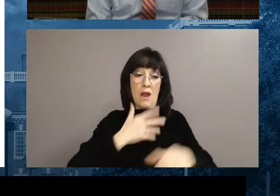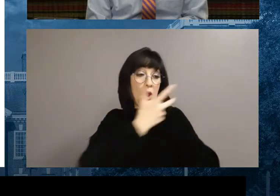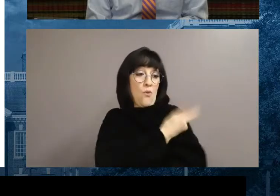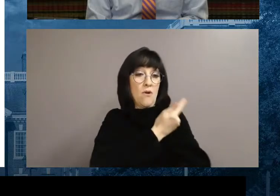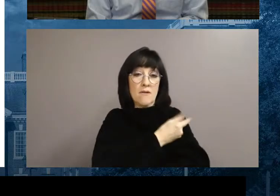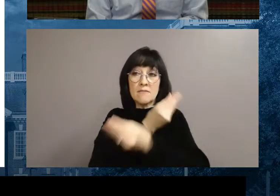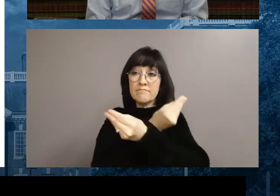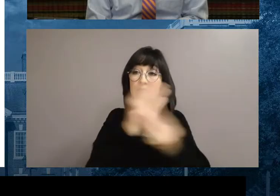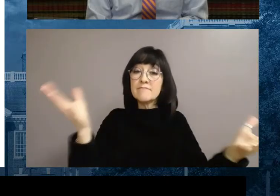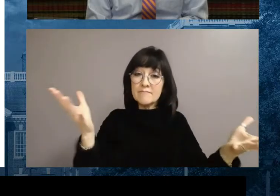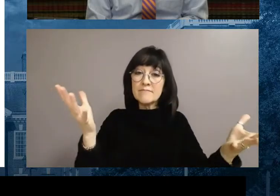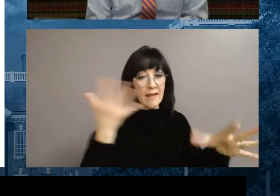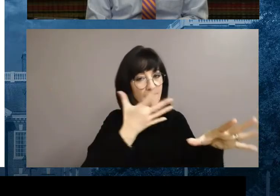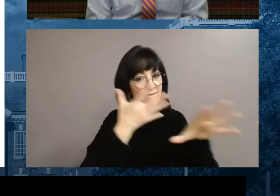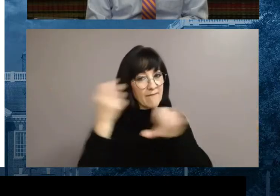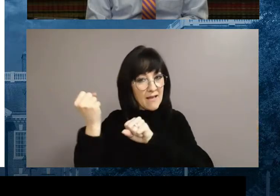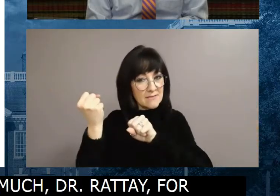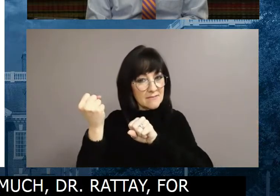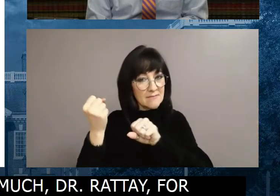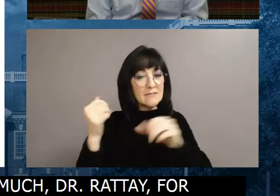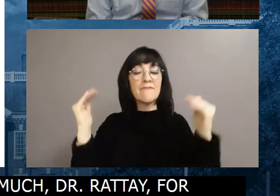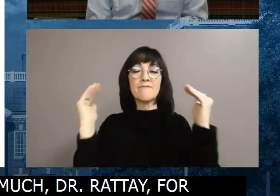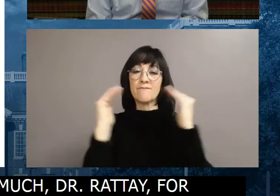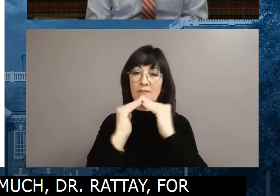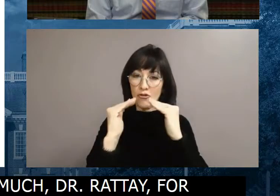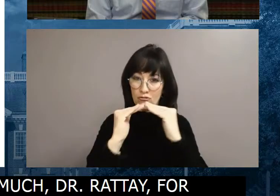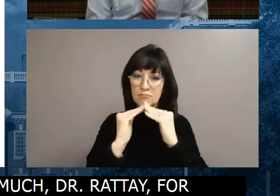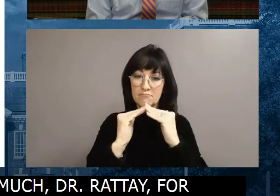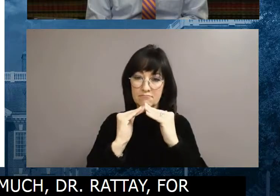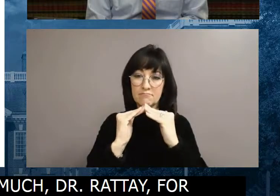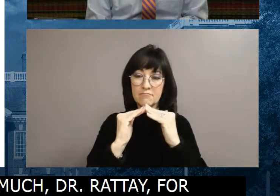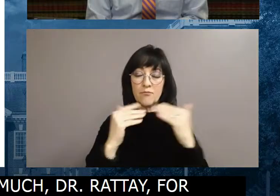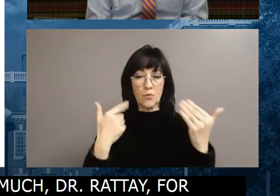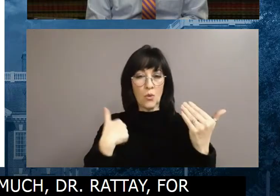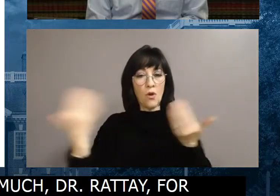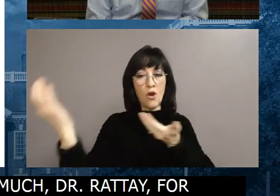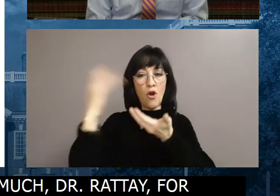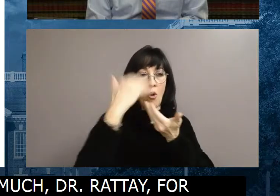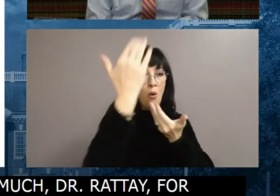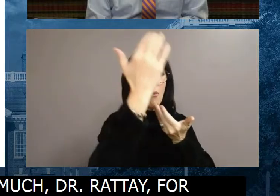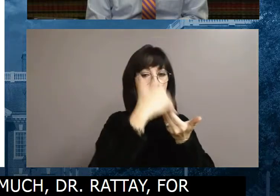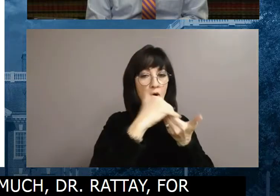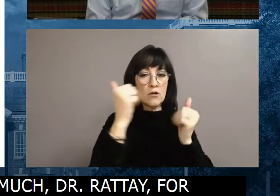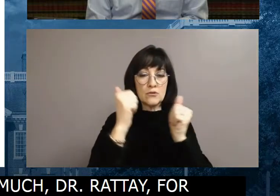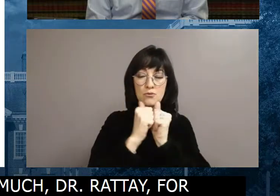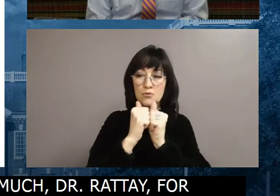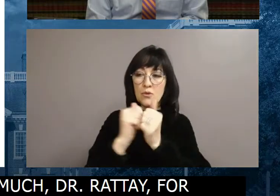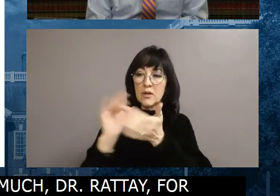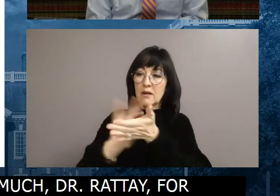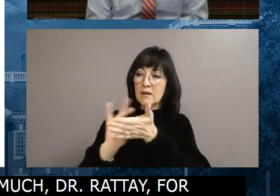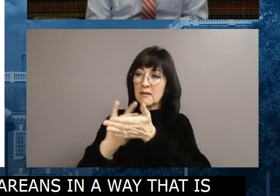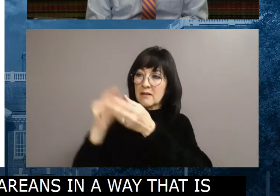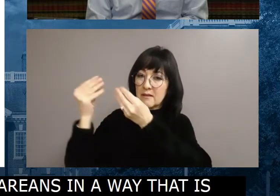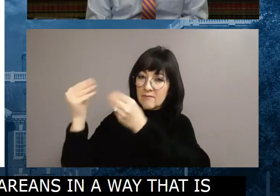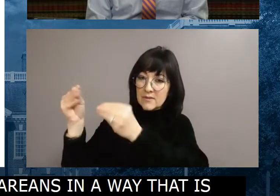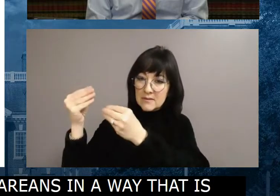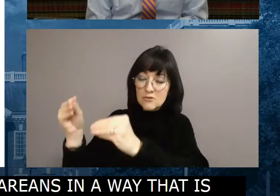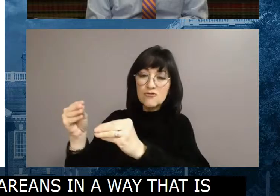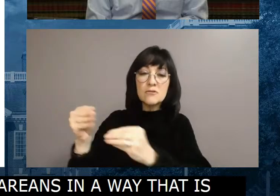getting from the federal government with our partners, physician offices, healthcare